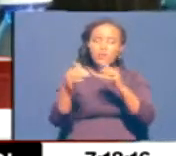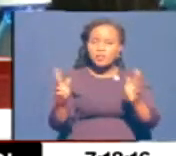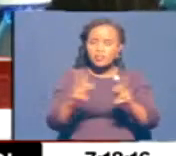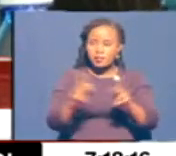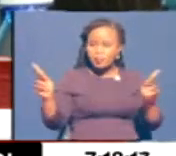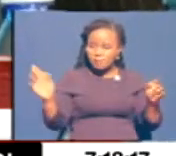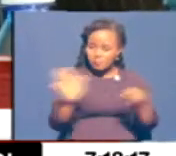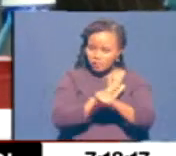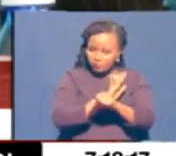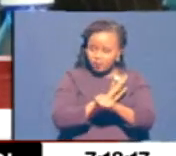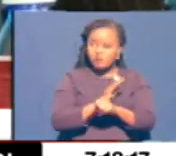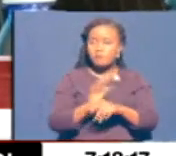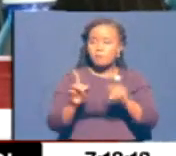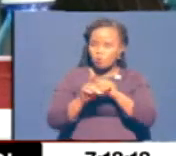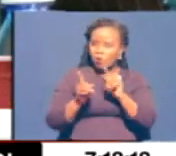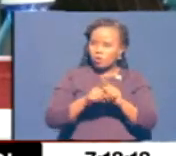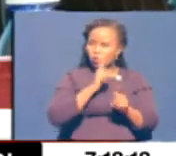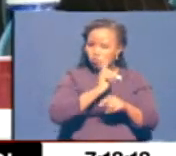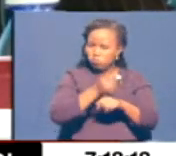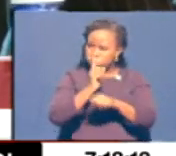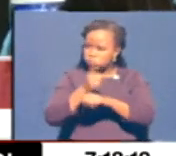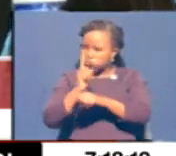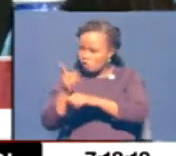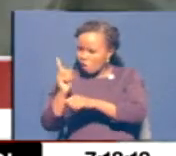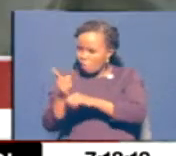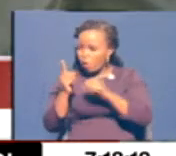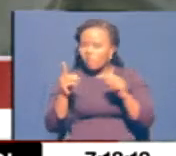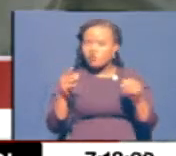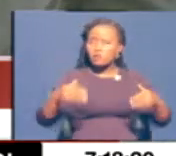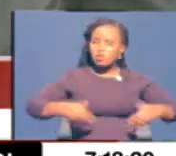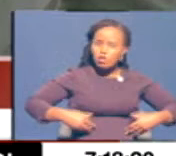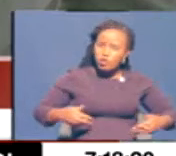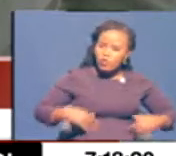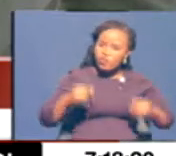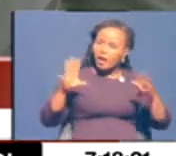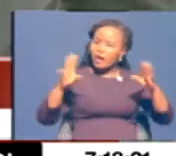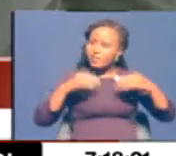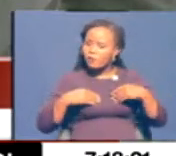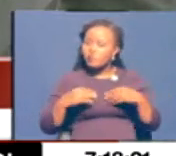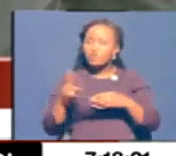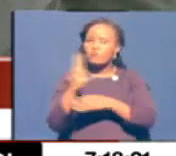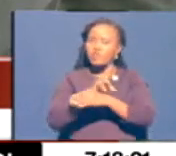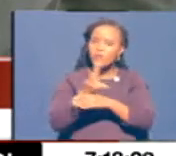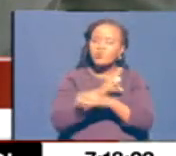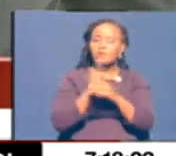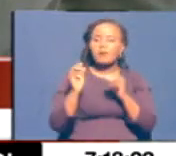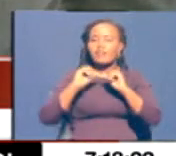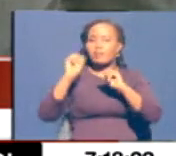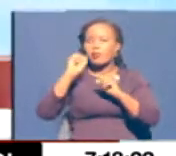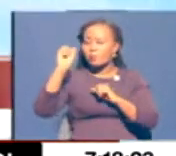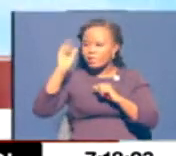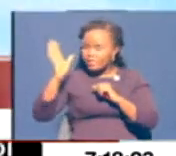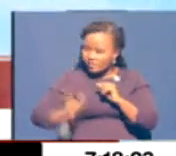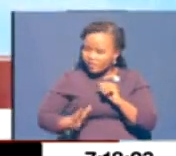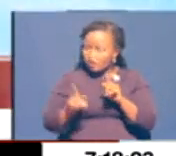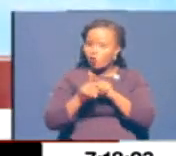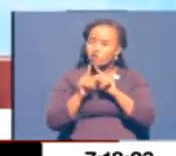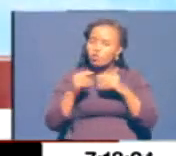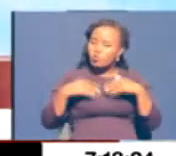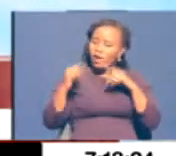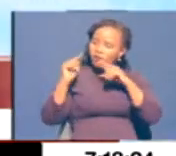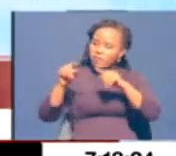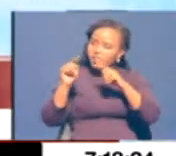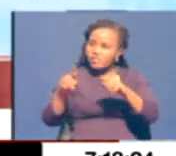Waziri aliwatahadharisha vijana dhidi ya kukubali kutumiwa na wanasiasa kushiriki katika siasa za migawanyo na kuzua ghasia. Say no